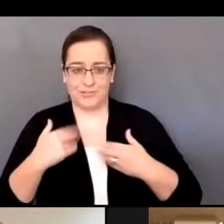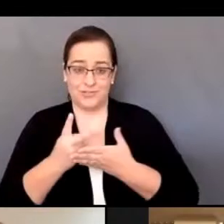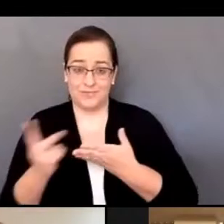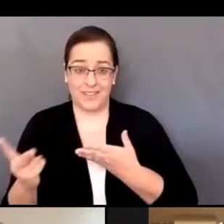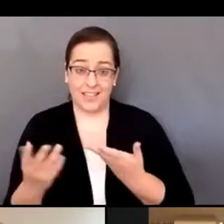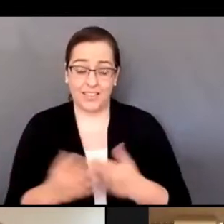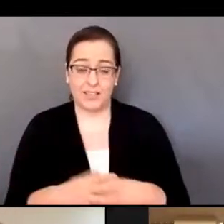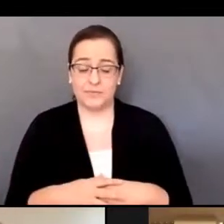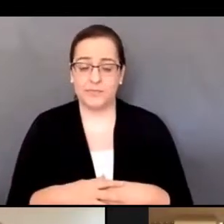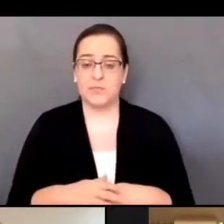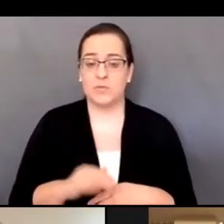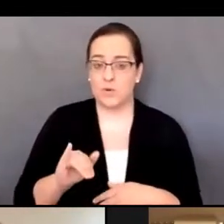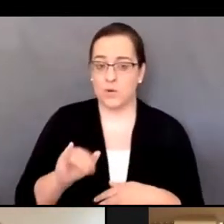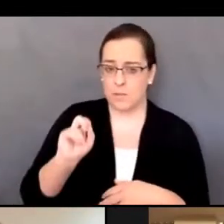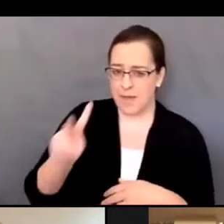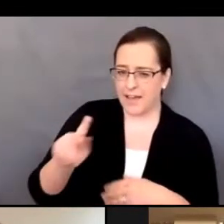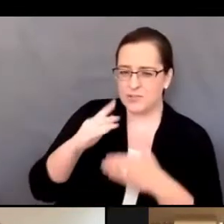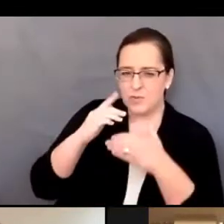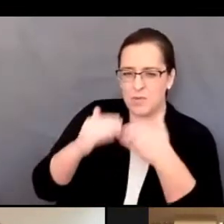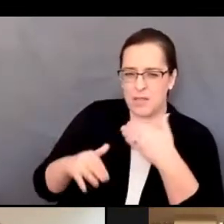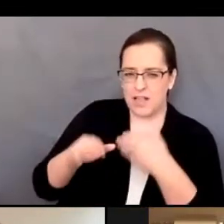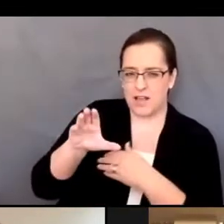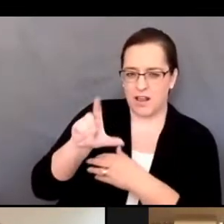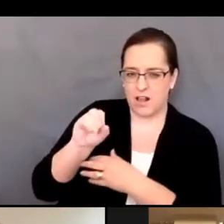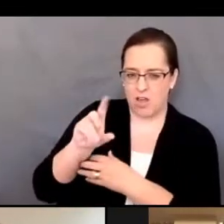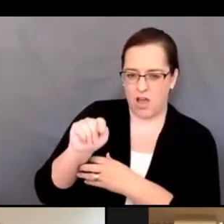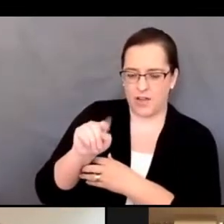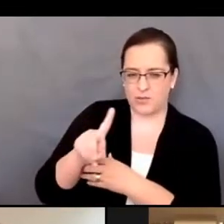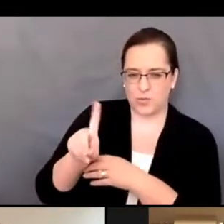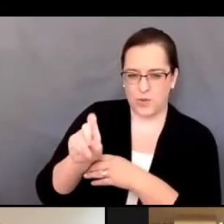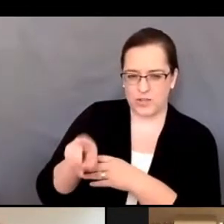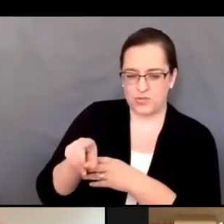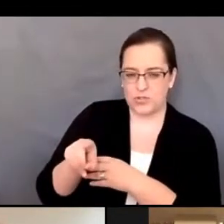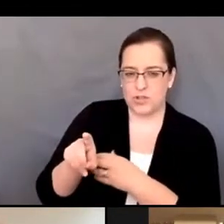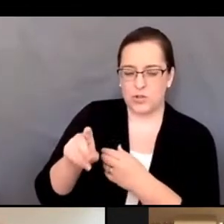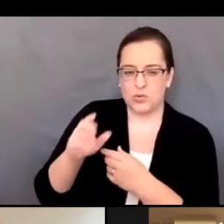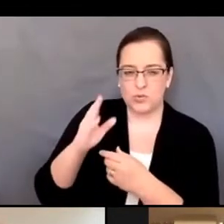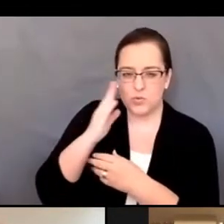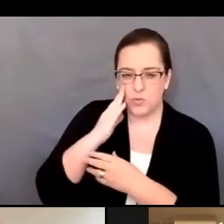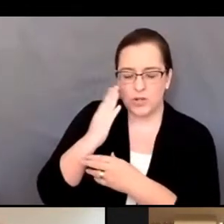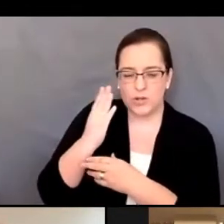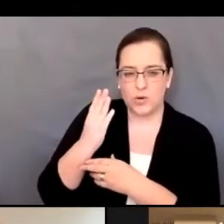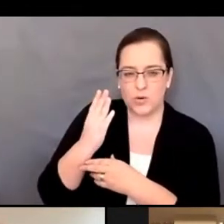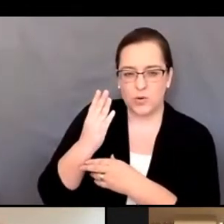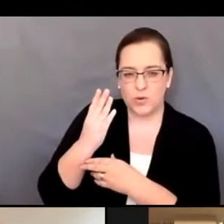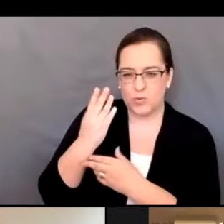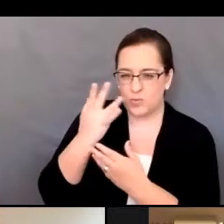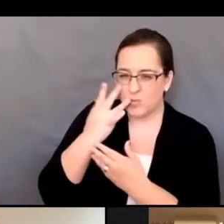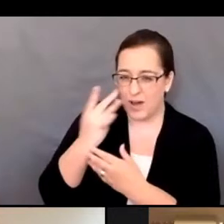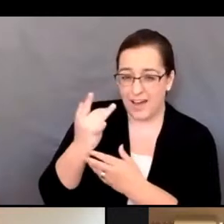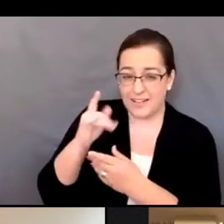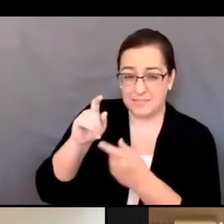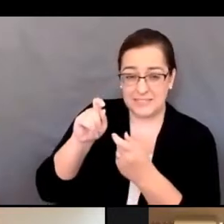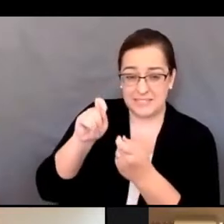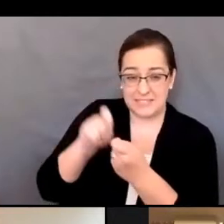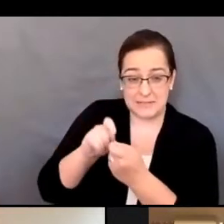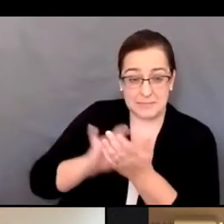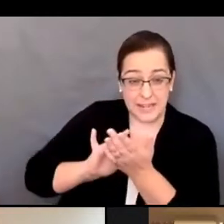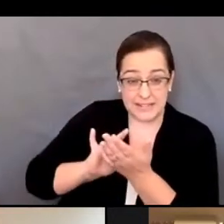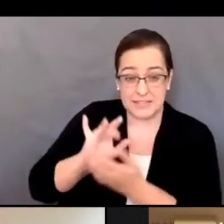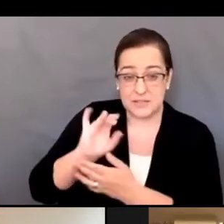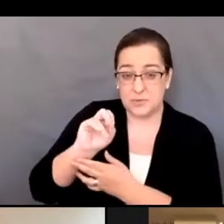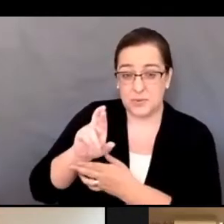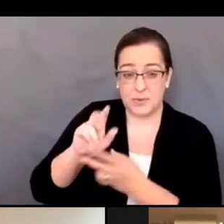And going back to the blood clot question, Dr. Milton, do we know why? Is it a certain medication? Is it just the way